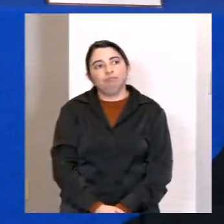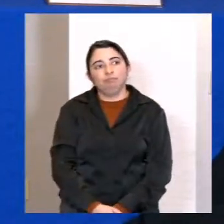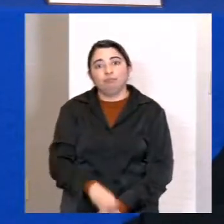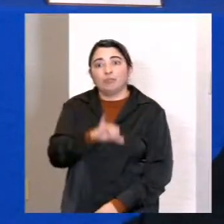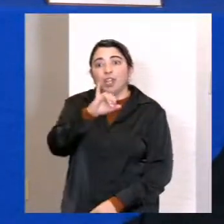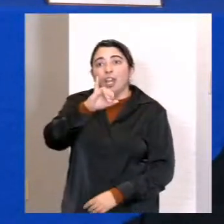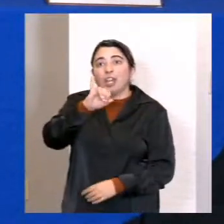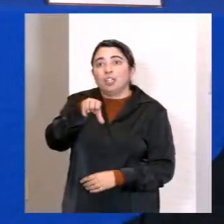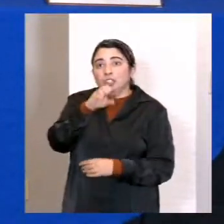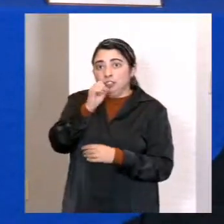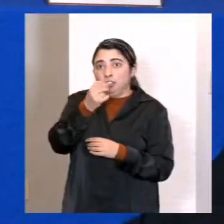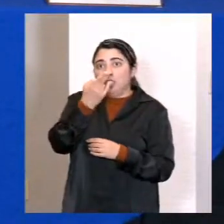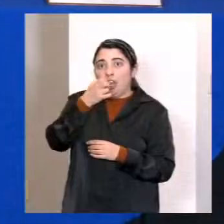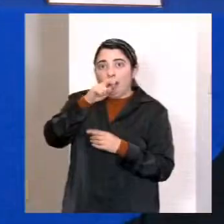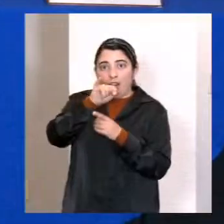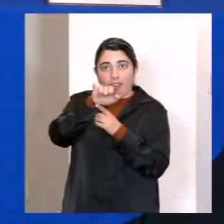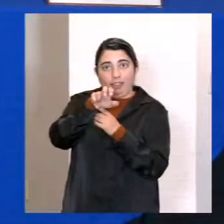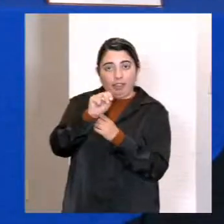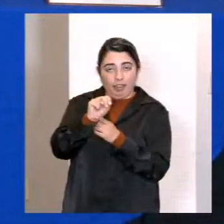Jonathan Woolley.